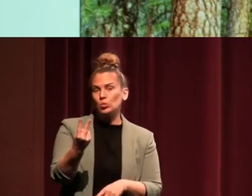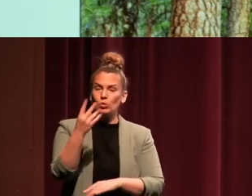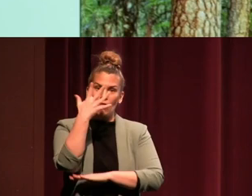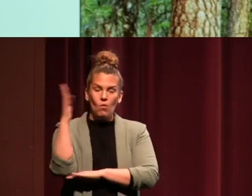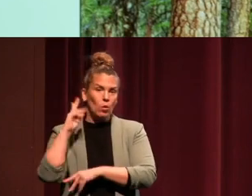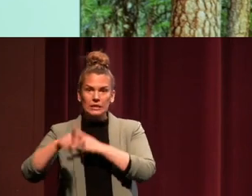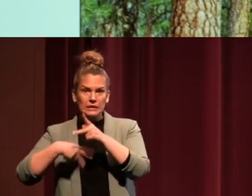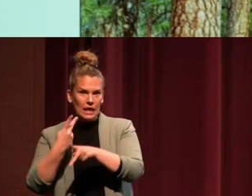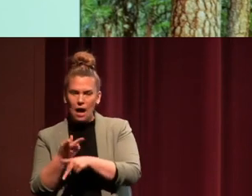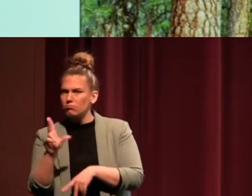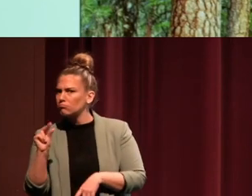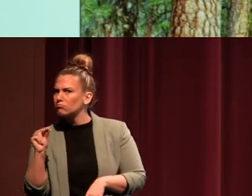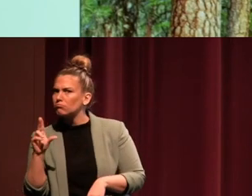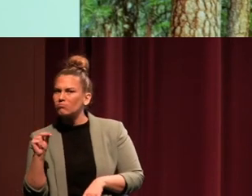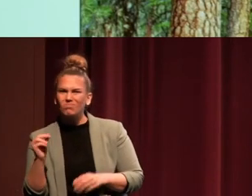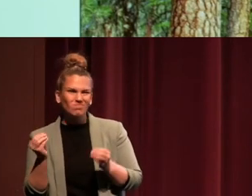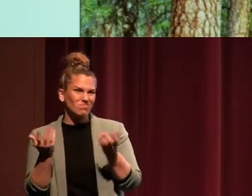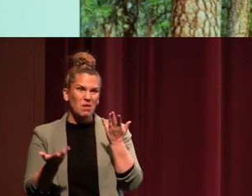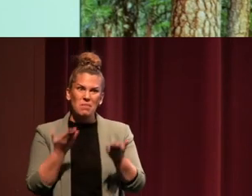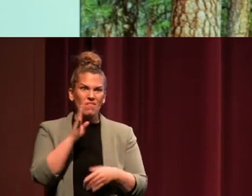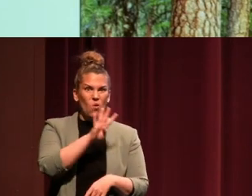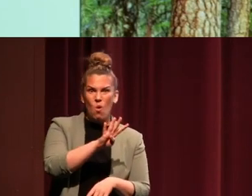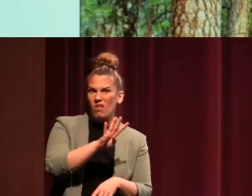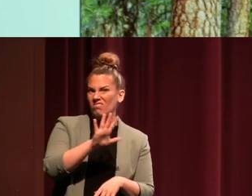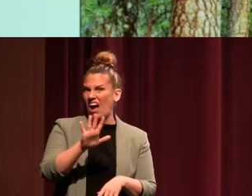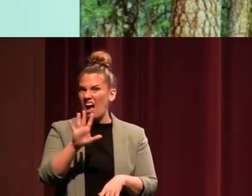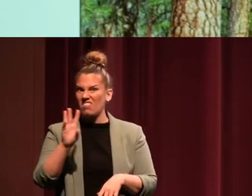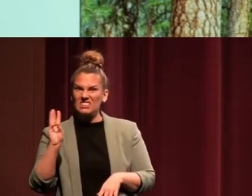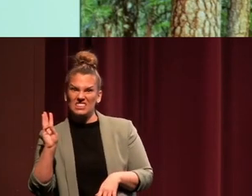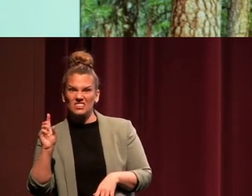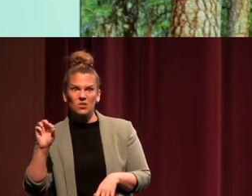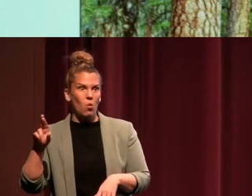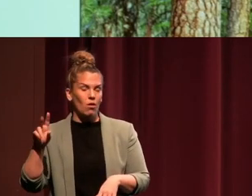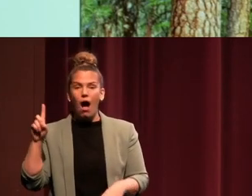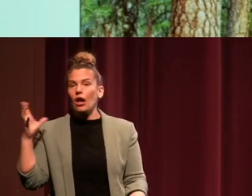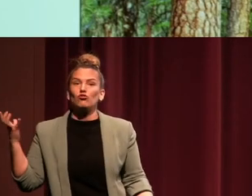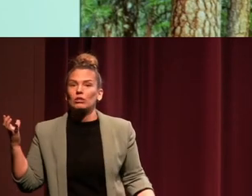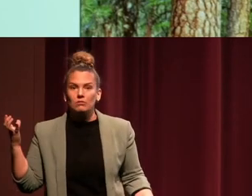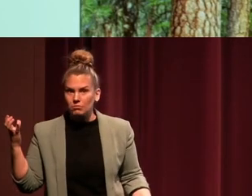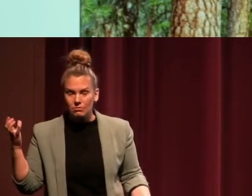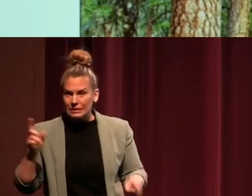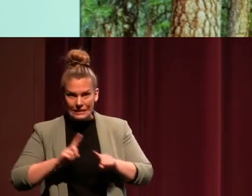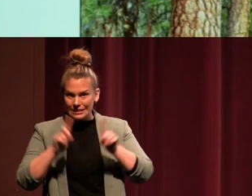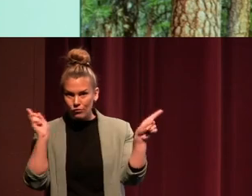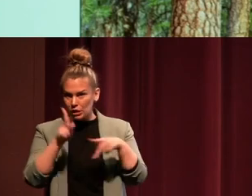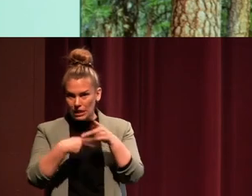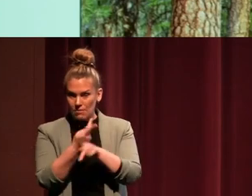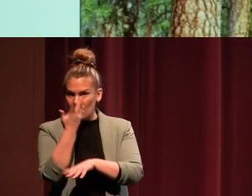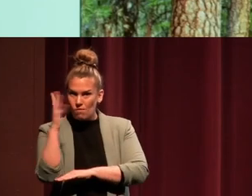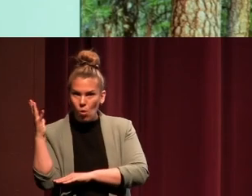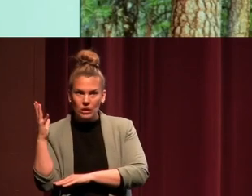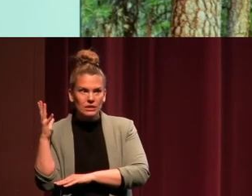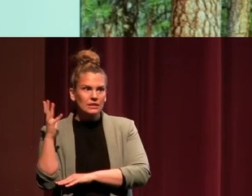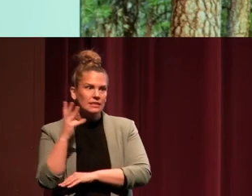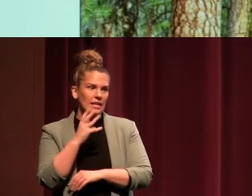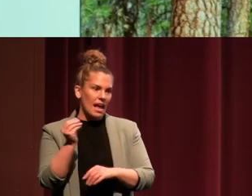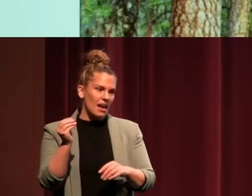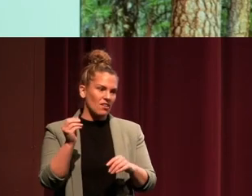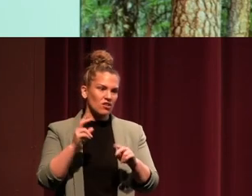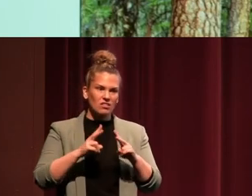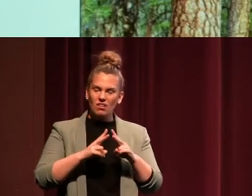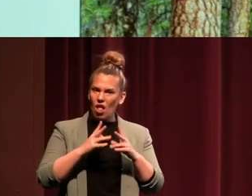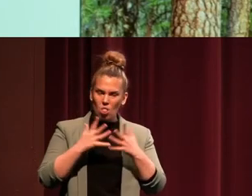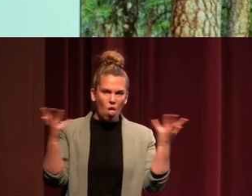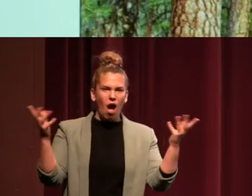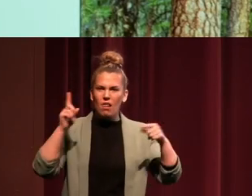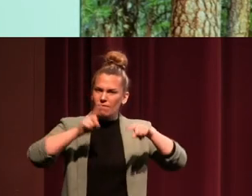Oregon. There's probably at least 4 or 5 or 6 or 100 distinctive forest types. And there's really just an environmental gradient